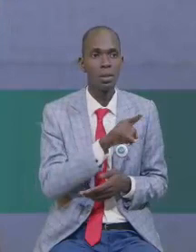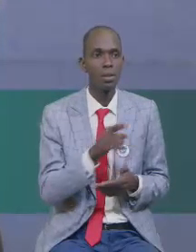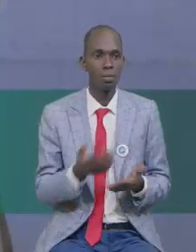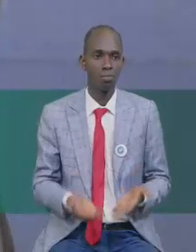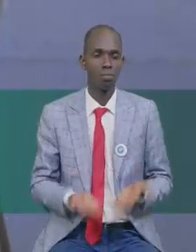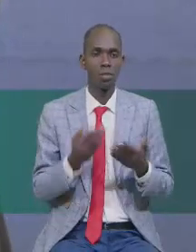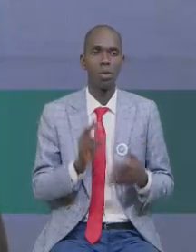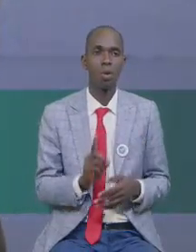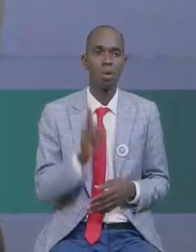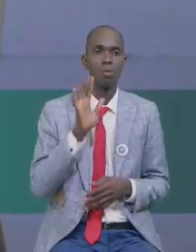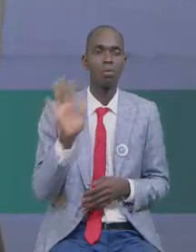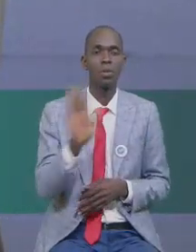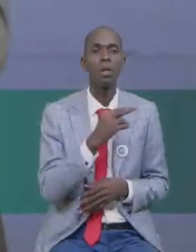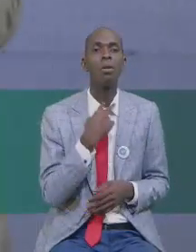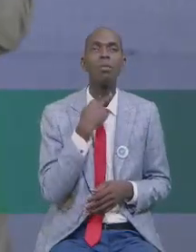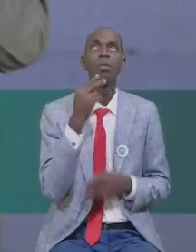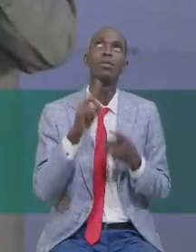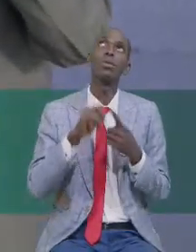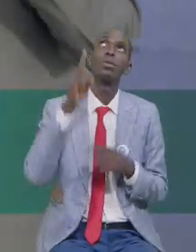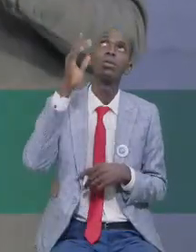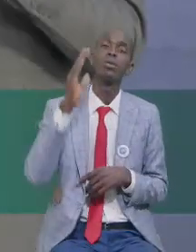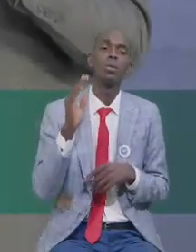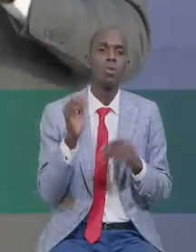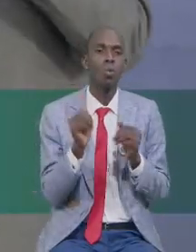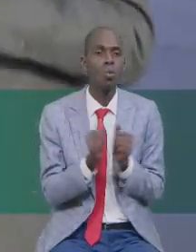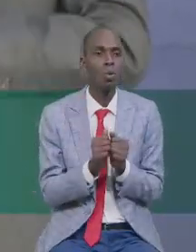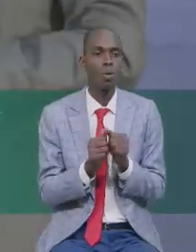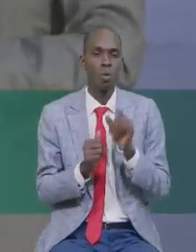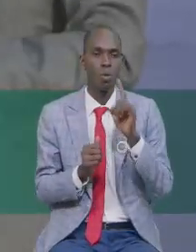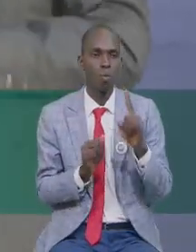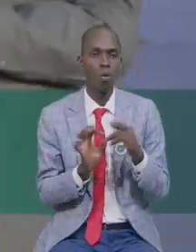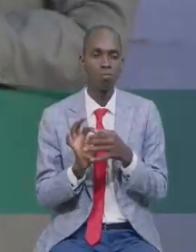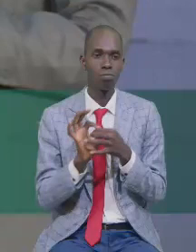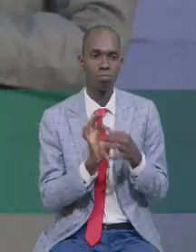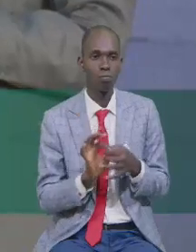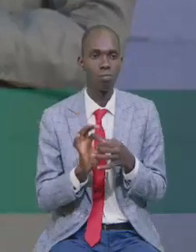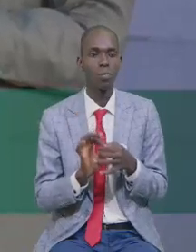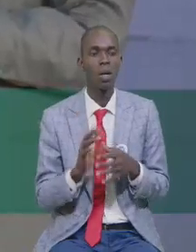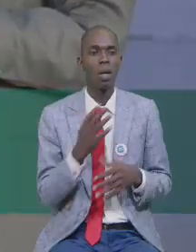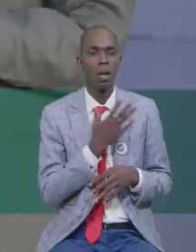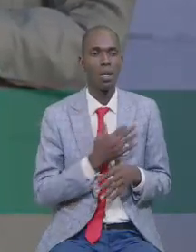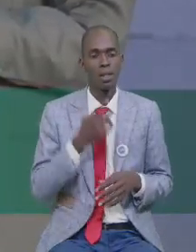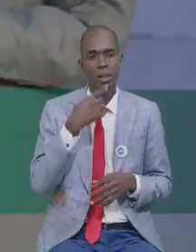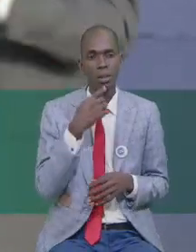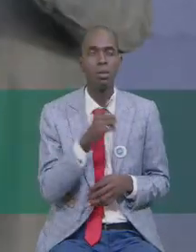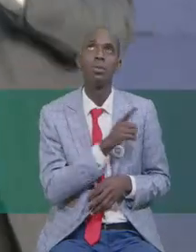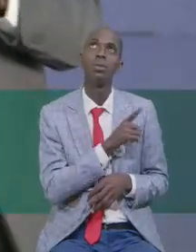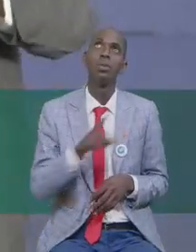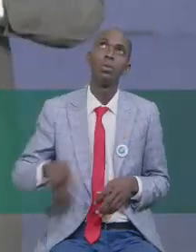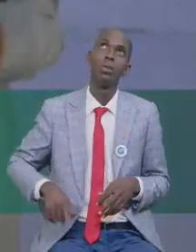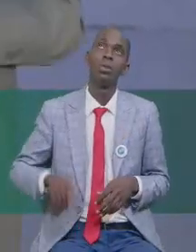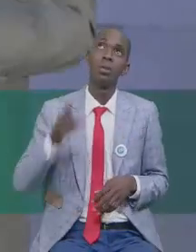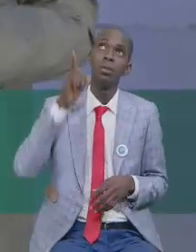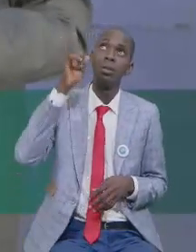their voice to God with one accord and said, Lord, thou